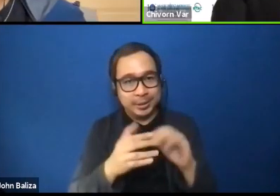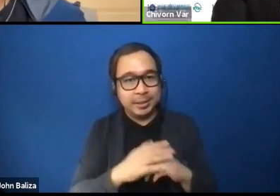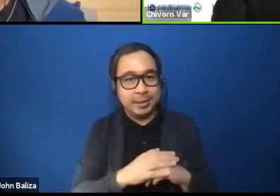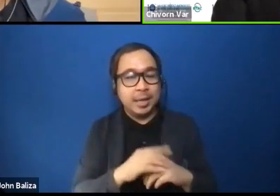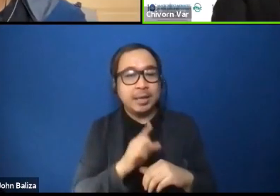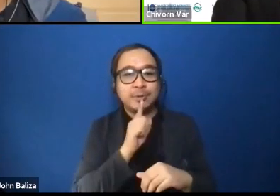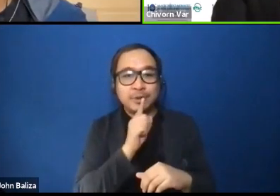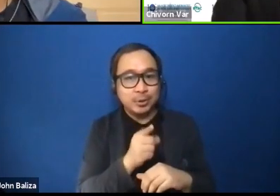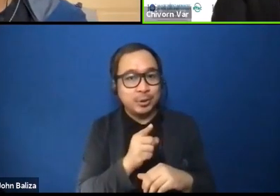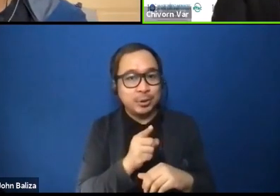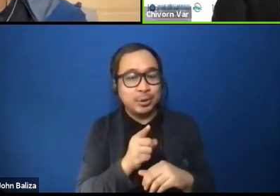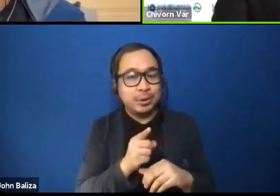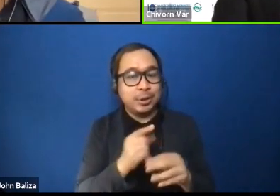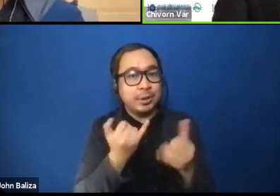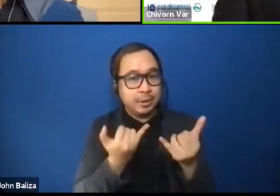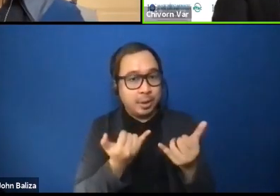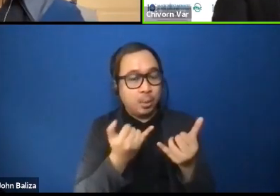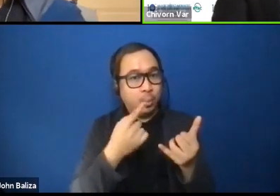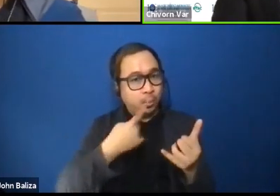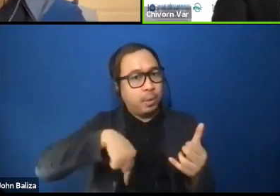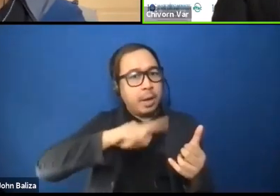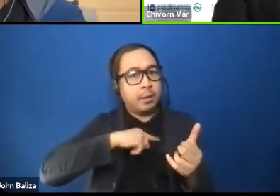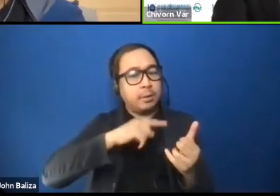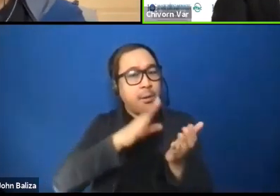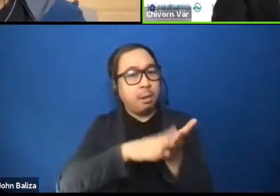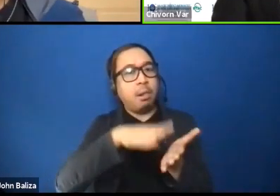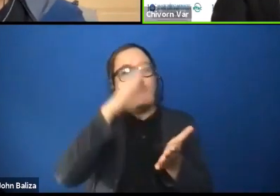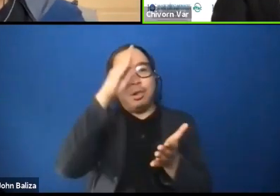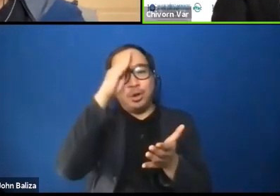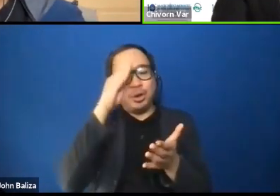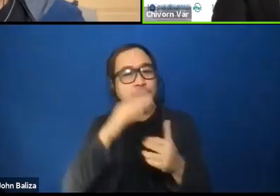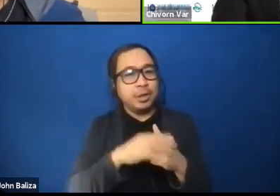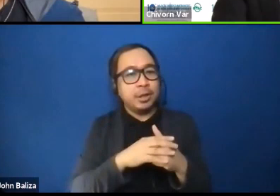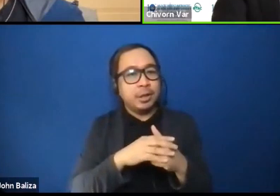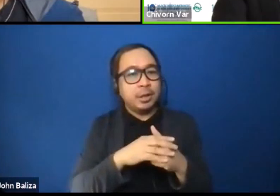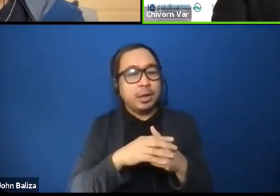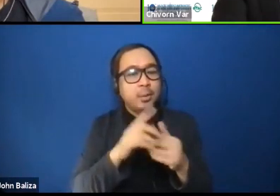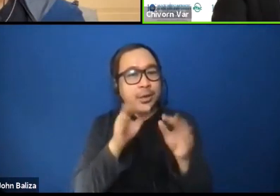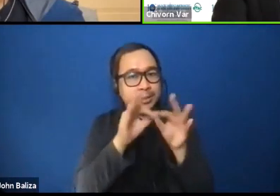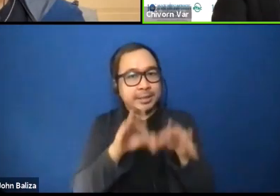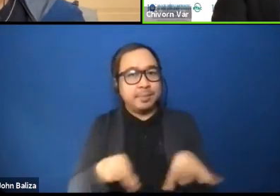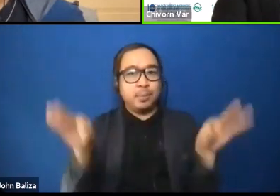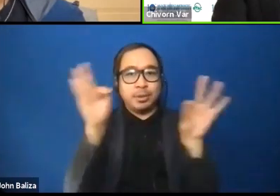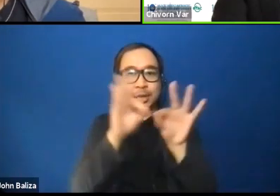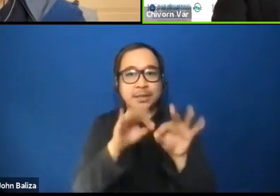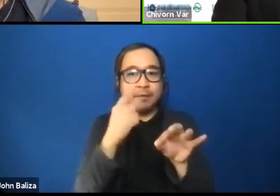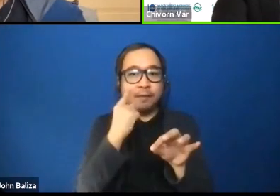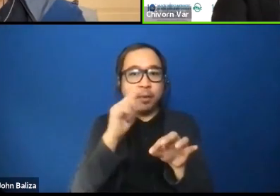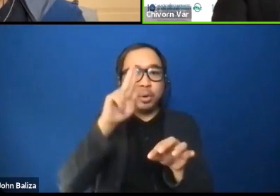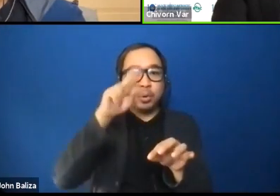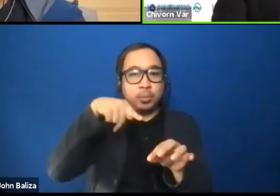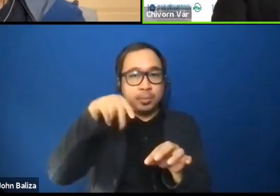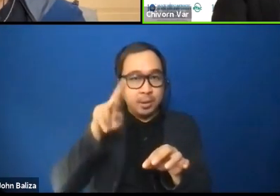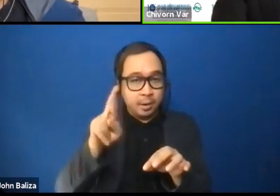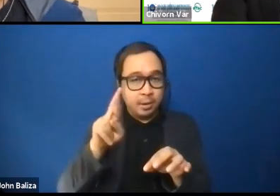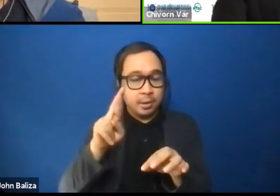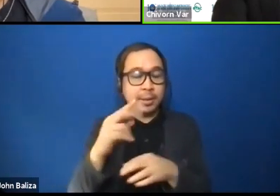that we all learn, and the viewer learn, the importance of UPR as one of